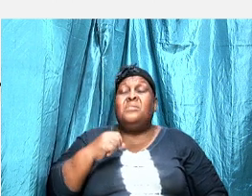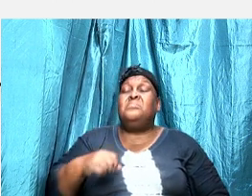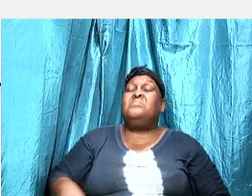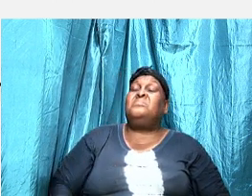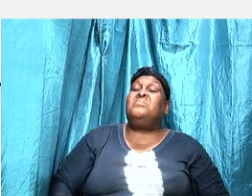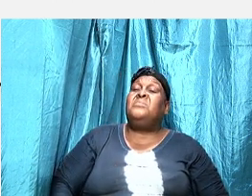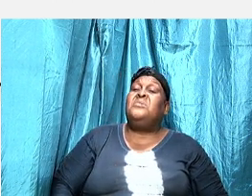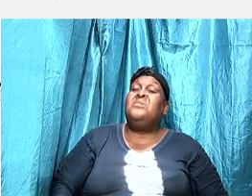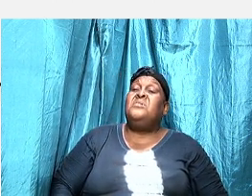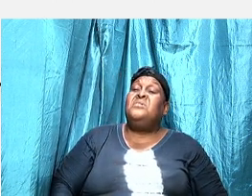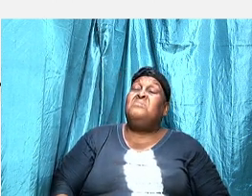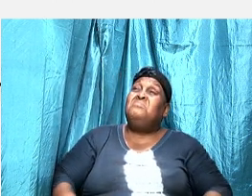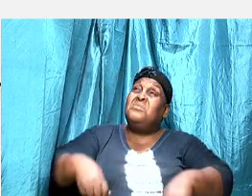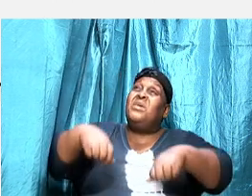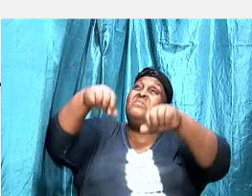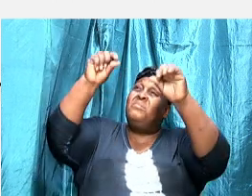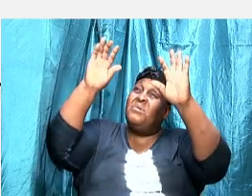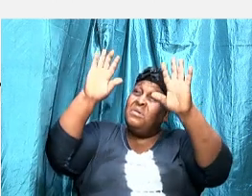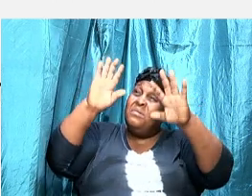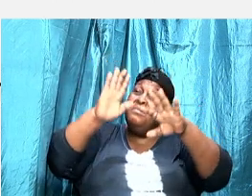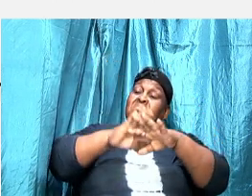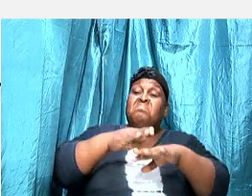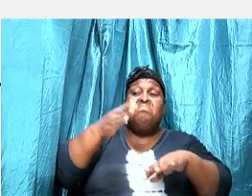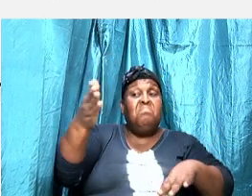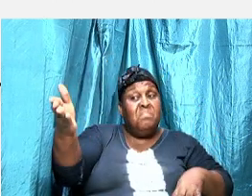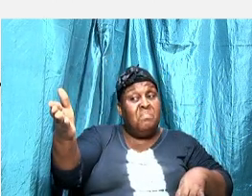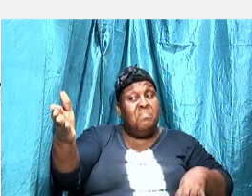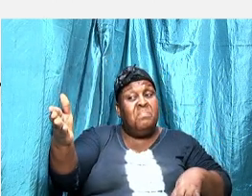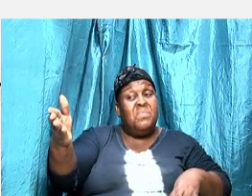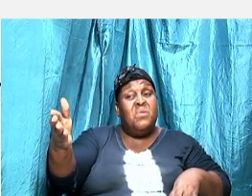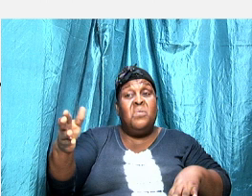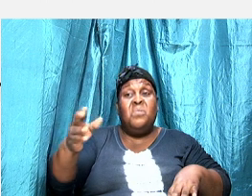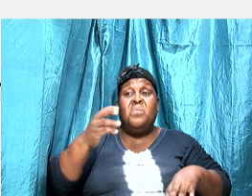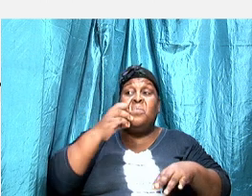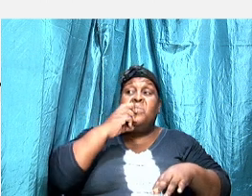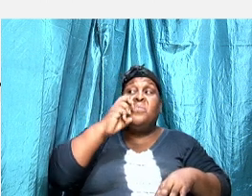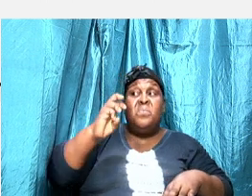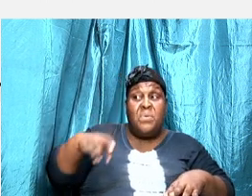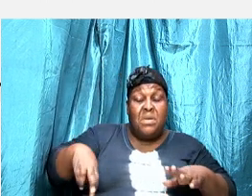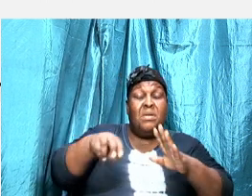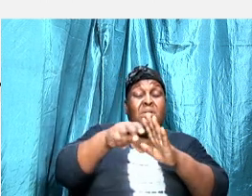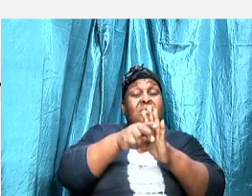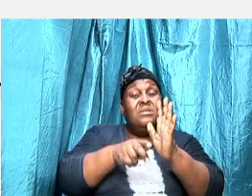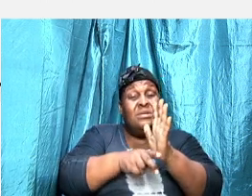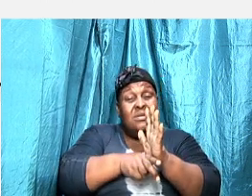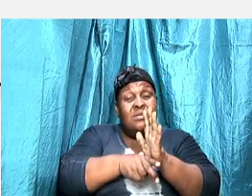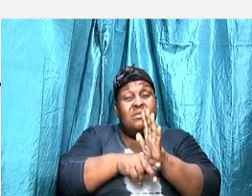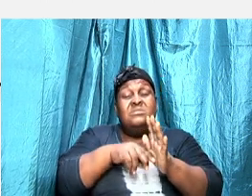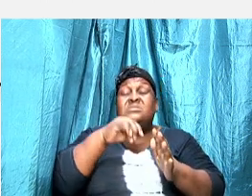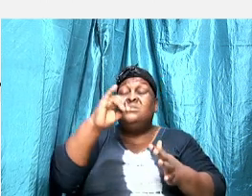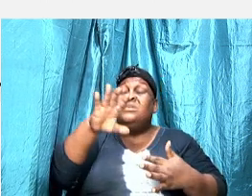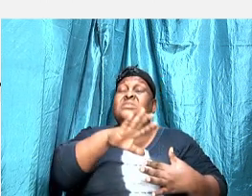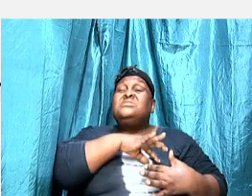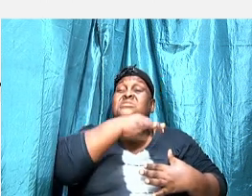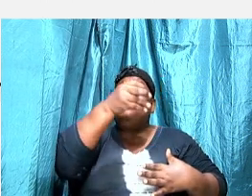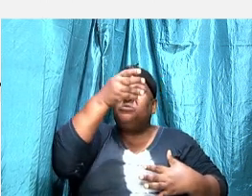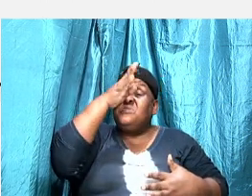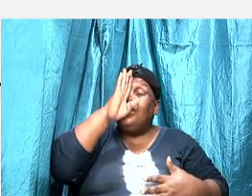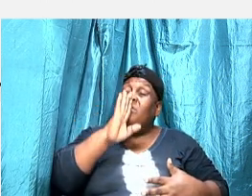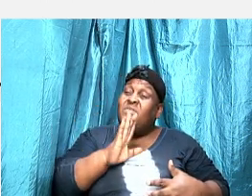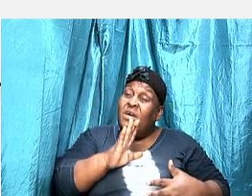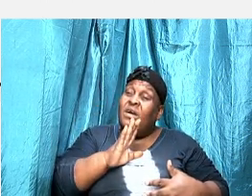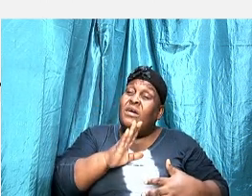He gave them up unto their own vile affection. You know, it is God, it is the Spirit of God that restrain